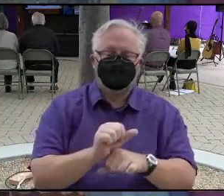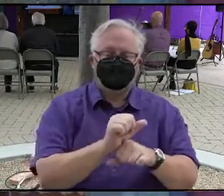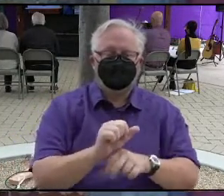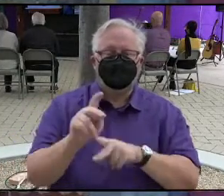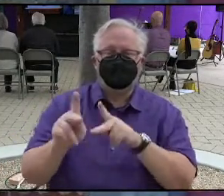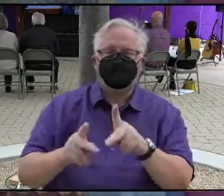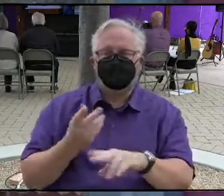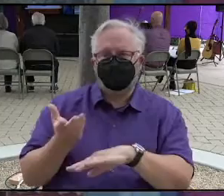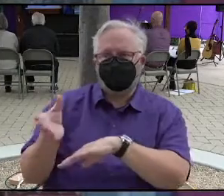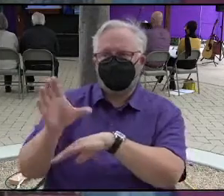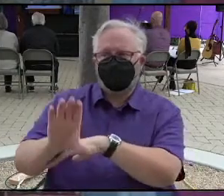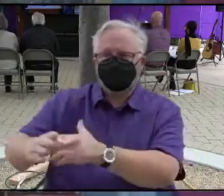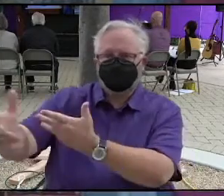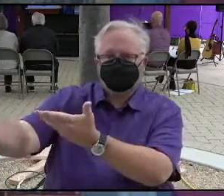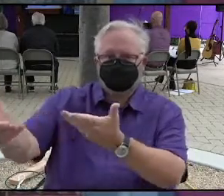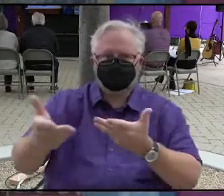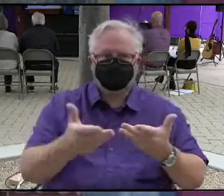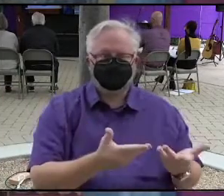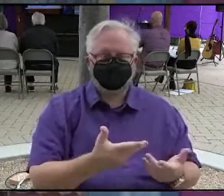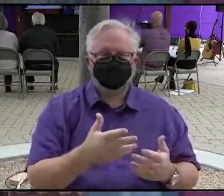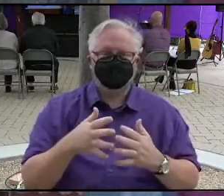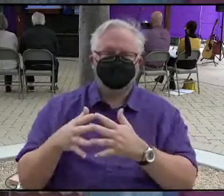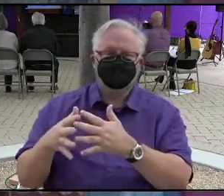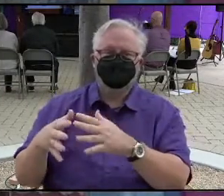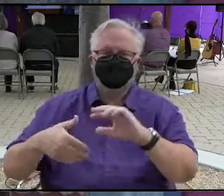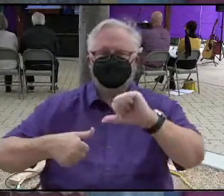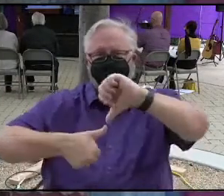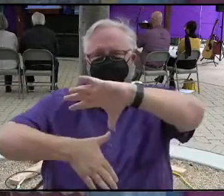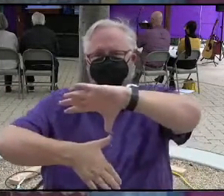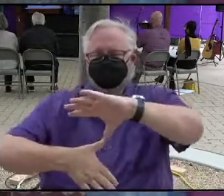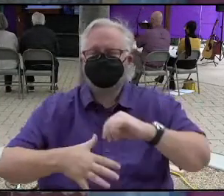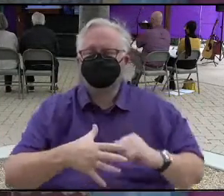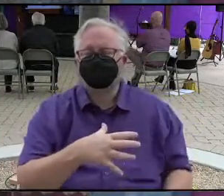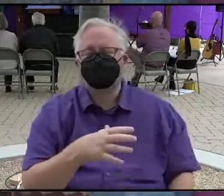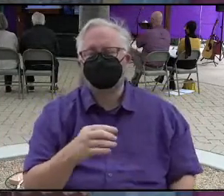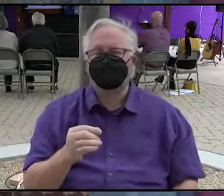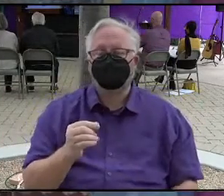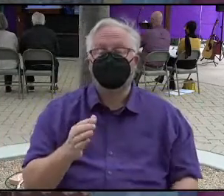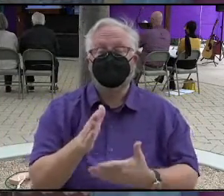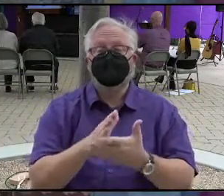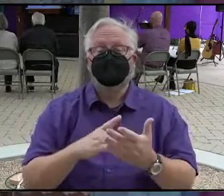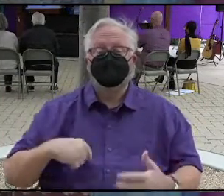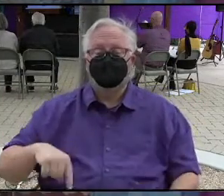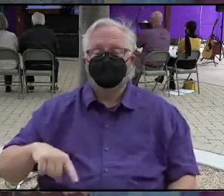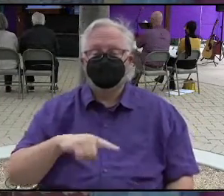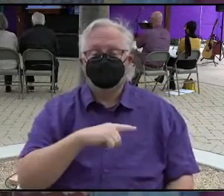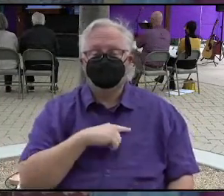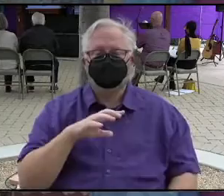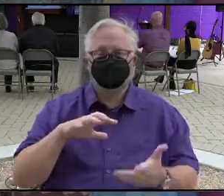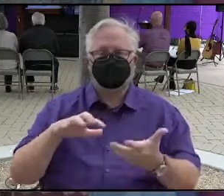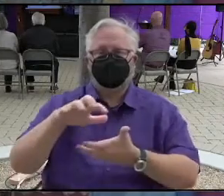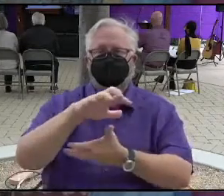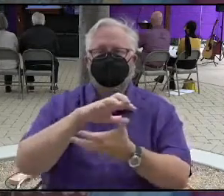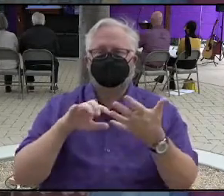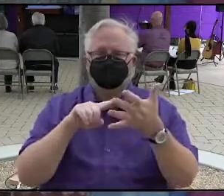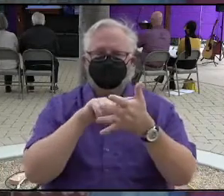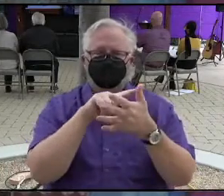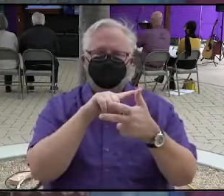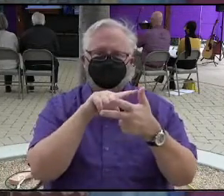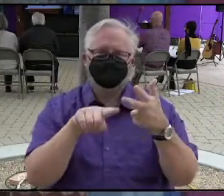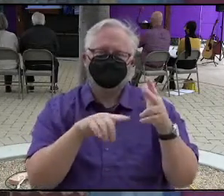who were brought forcibly to the Americas. And some of us are a mixture of